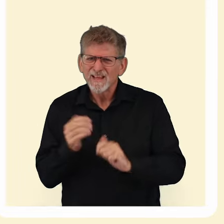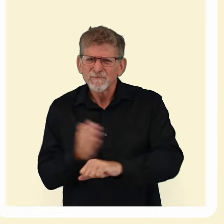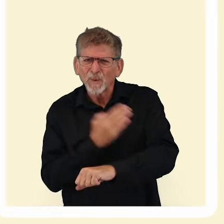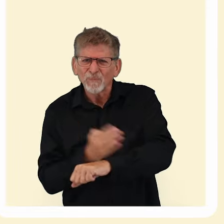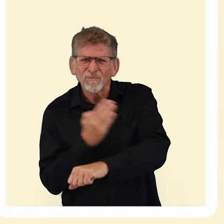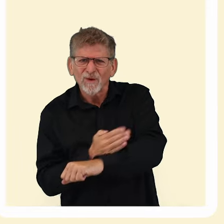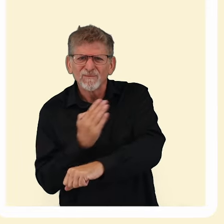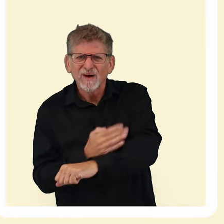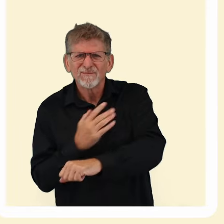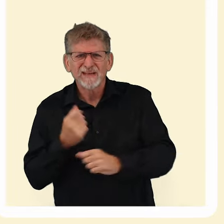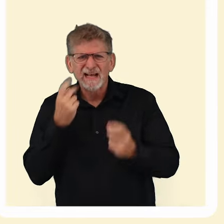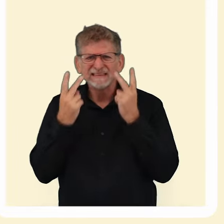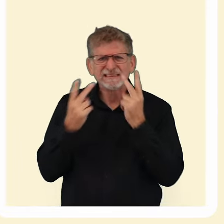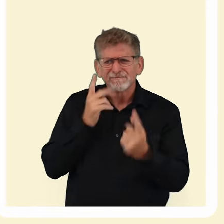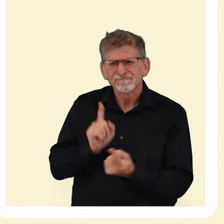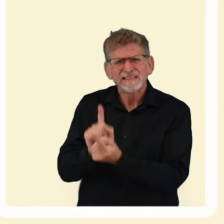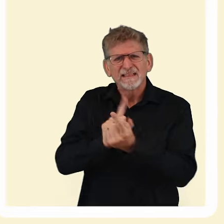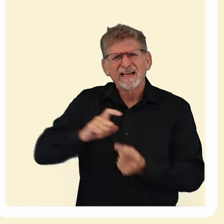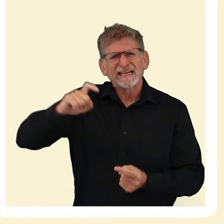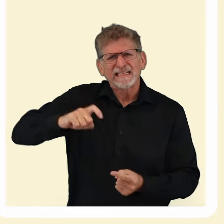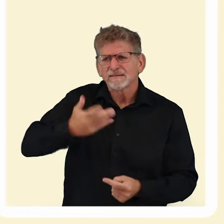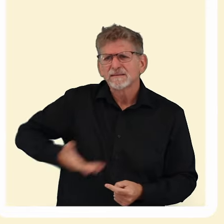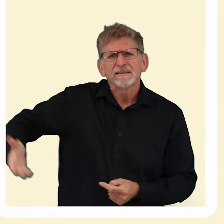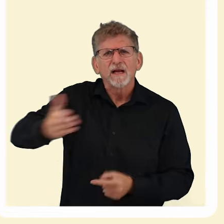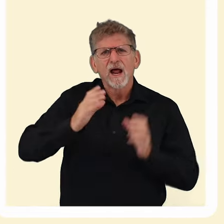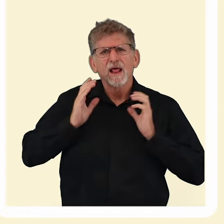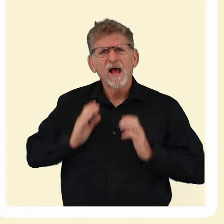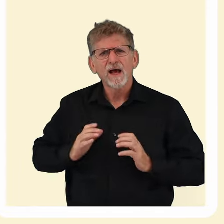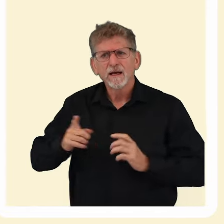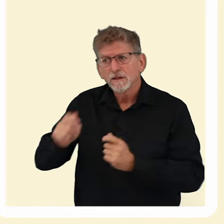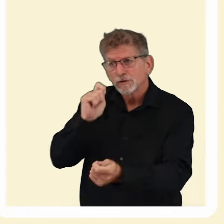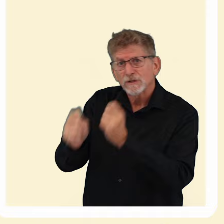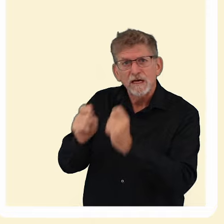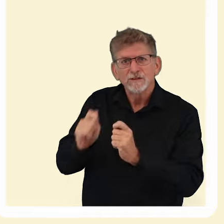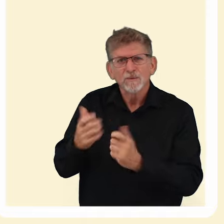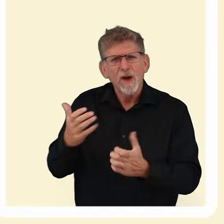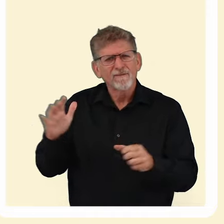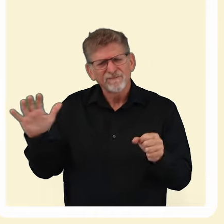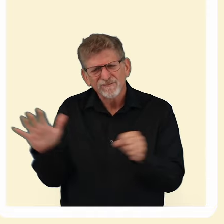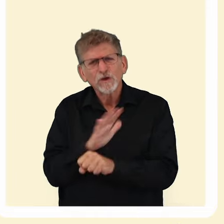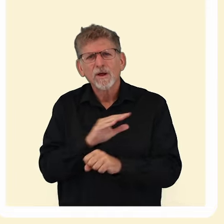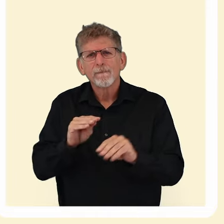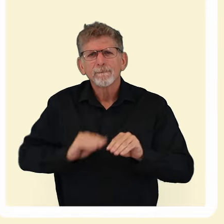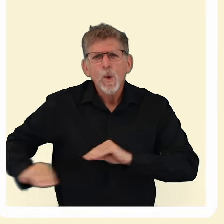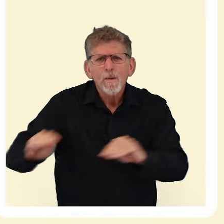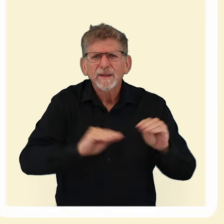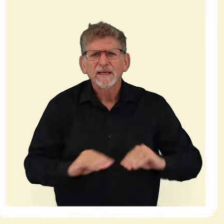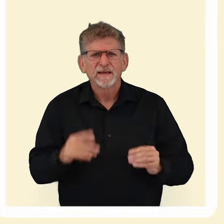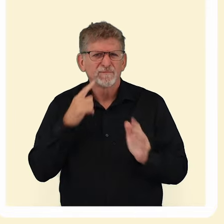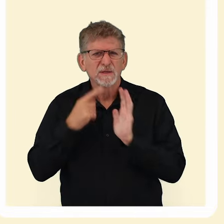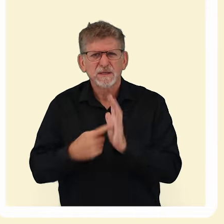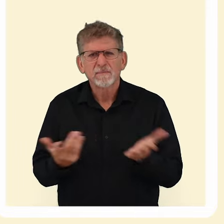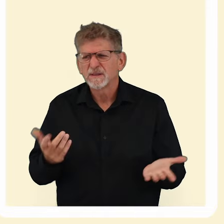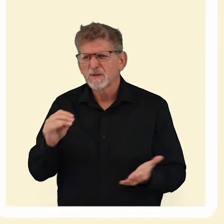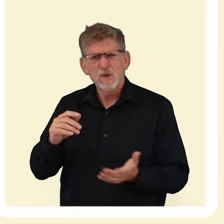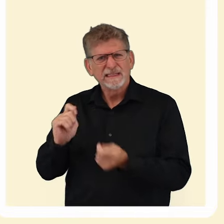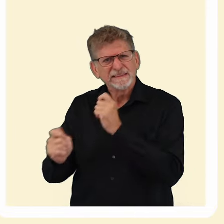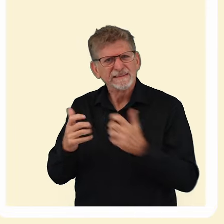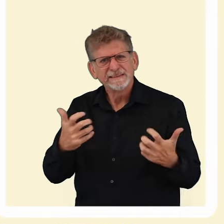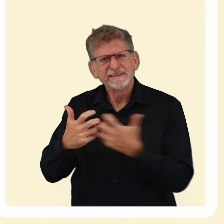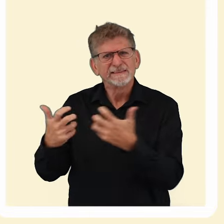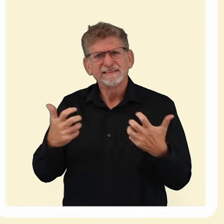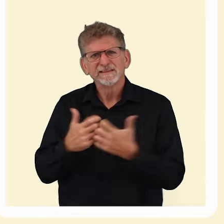our clients change for complete mobility, for example. So that was a great success in 2023.